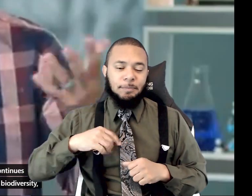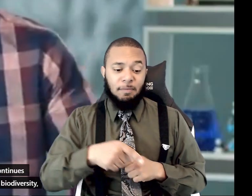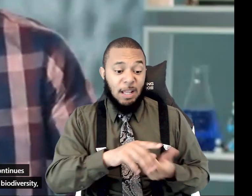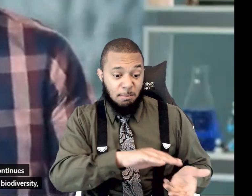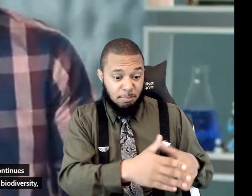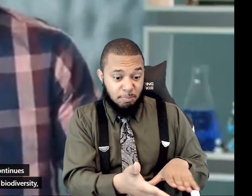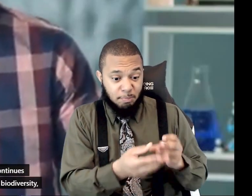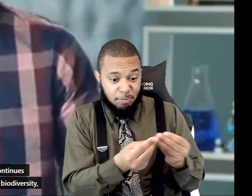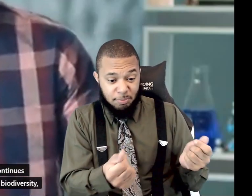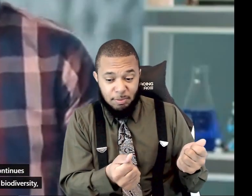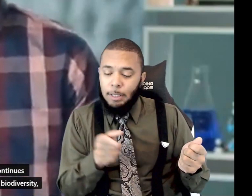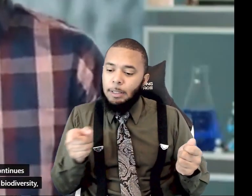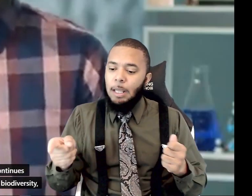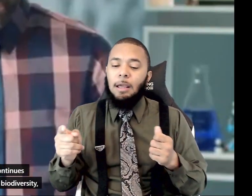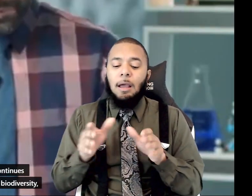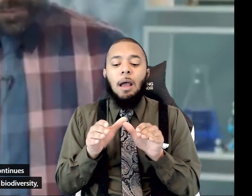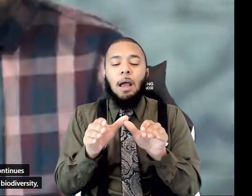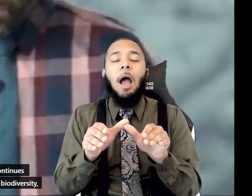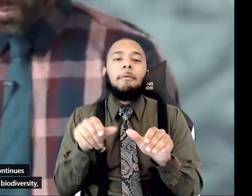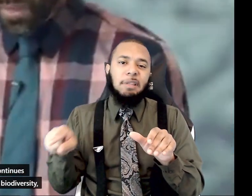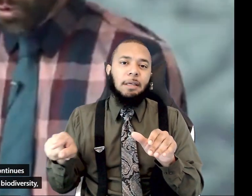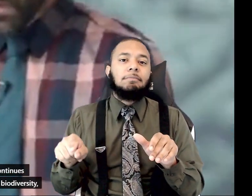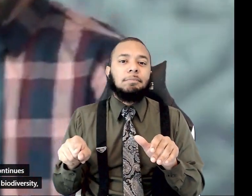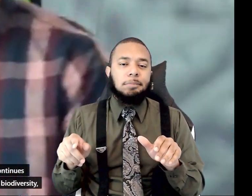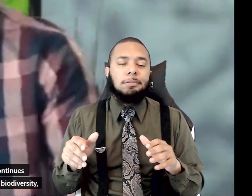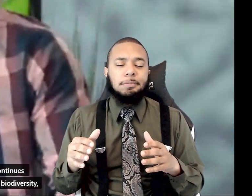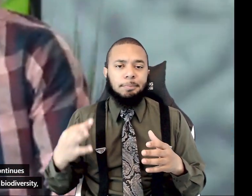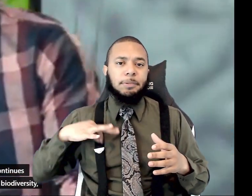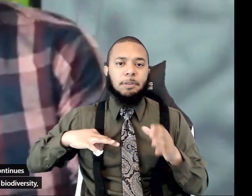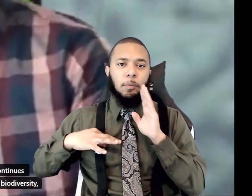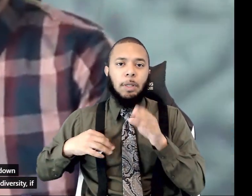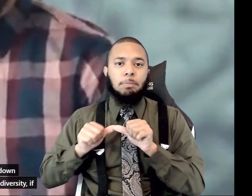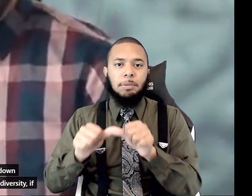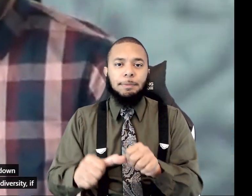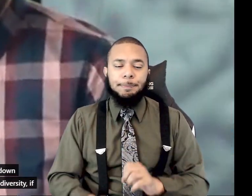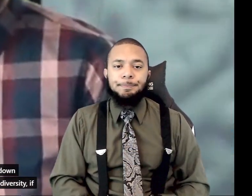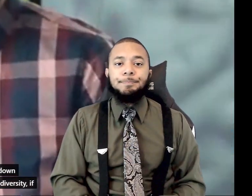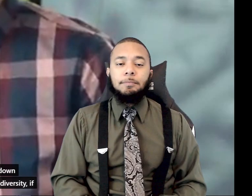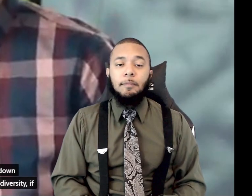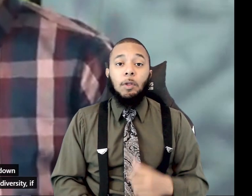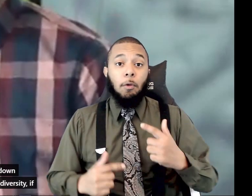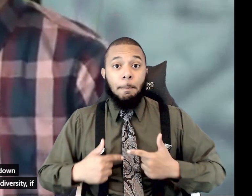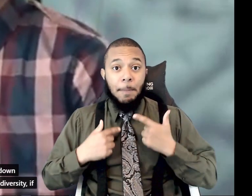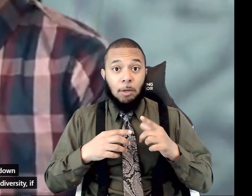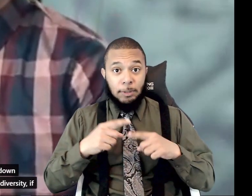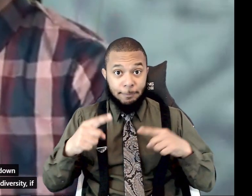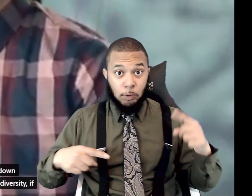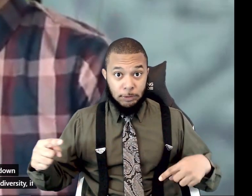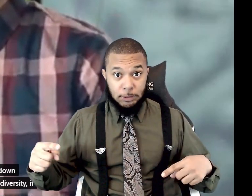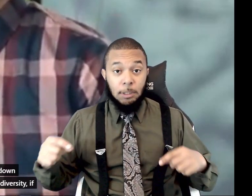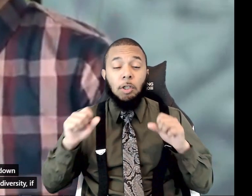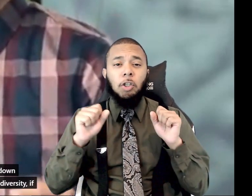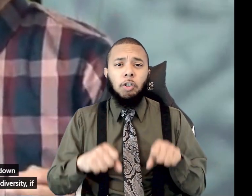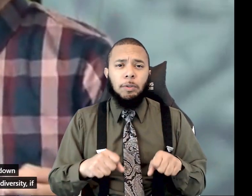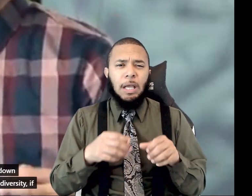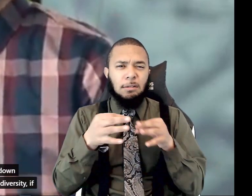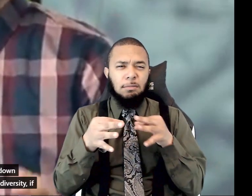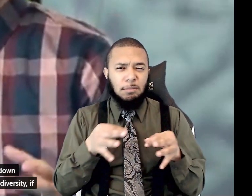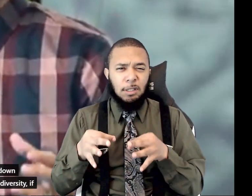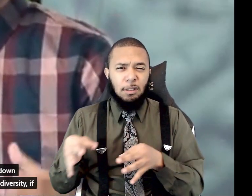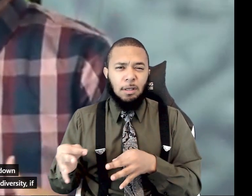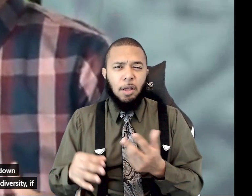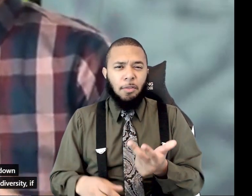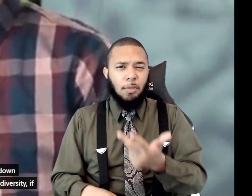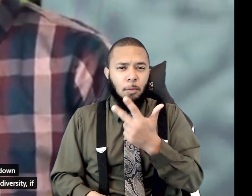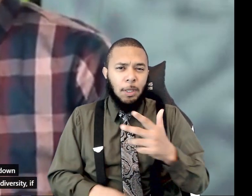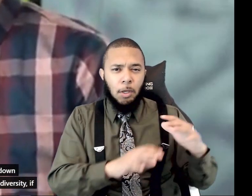continues to perpetuate more life. Within biodiversity, we can kind of break it down into three